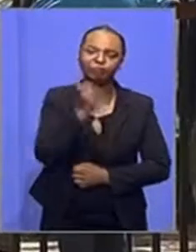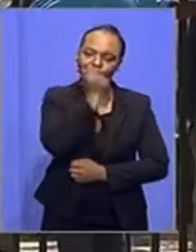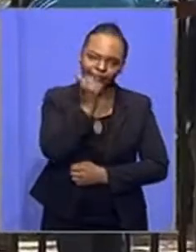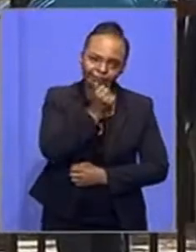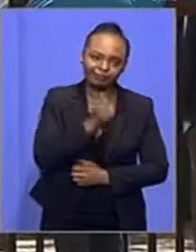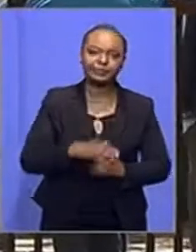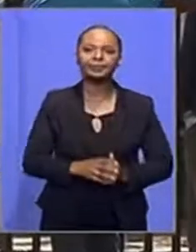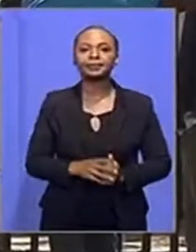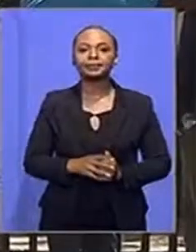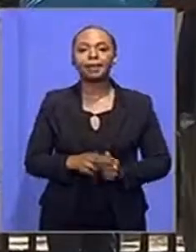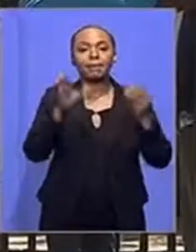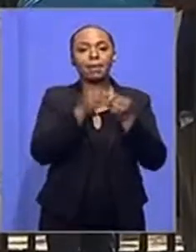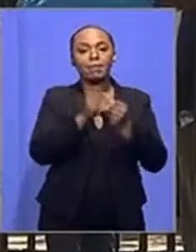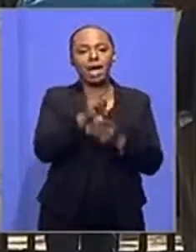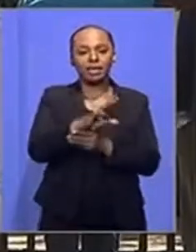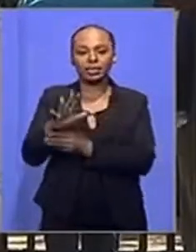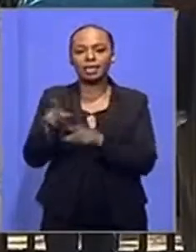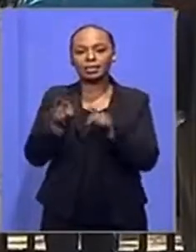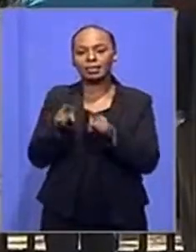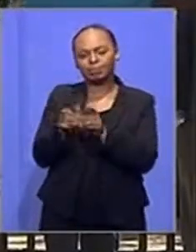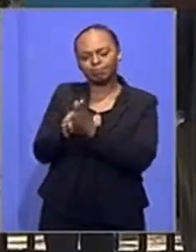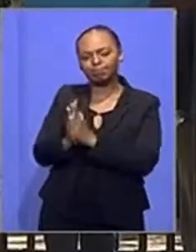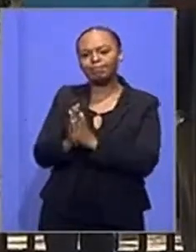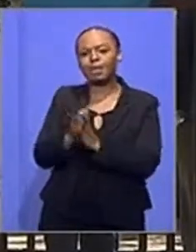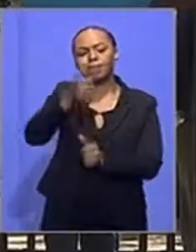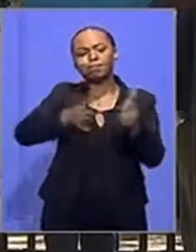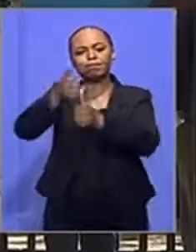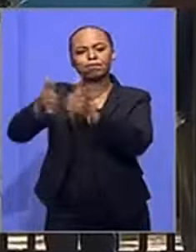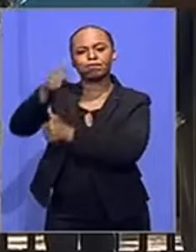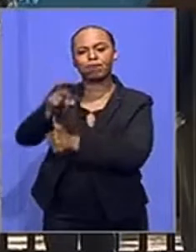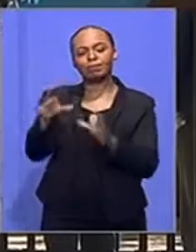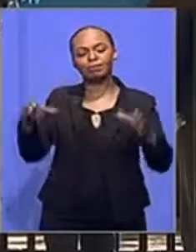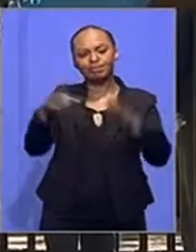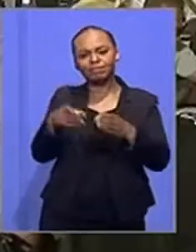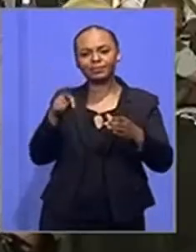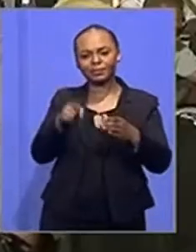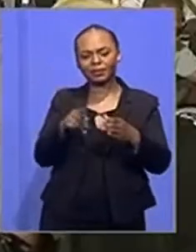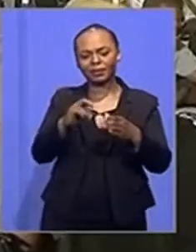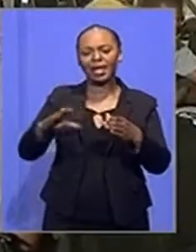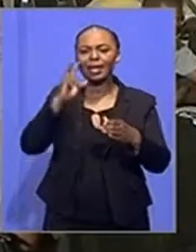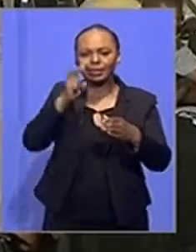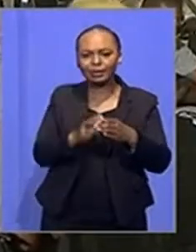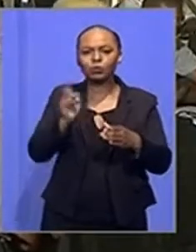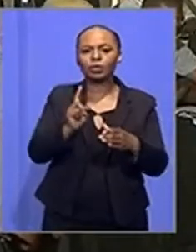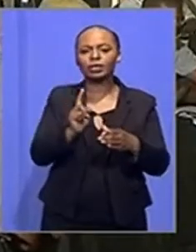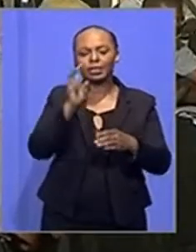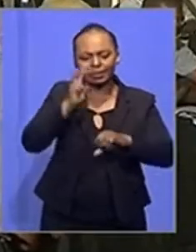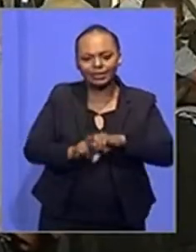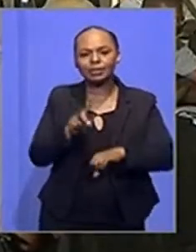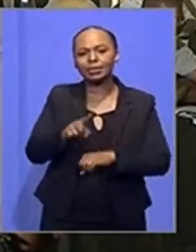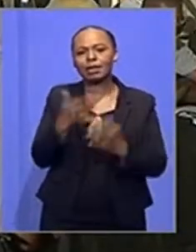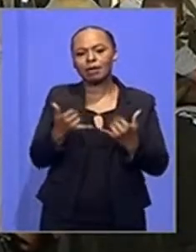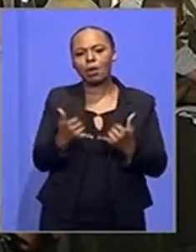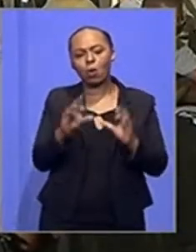a lekoko ba ne gape ba lopa gore boeteledipele jwa bosetšhaba jwa lekoko bo netefatse fa komiti ya nakwana